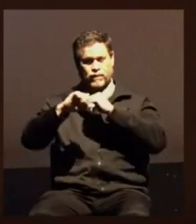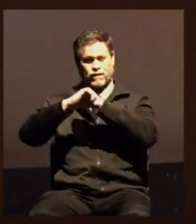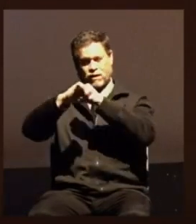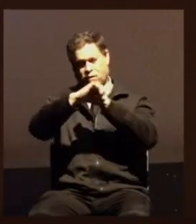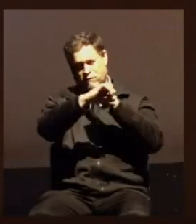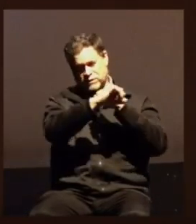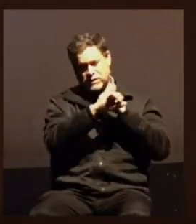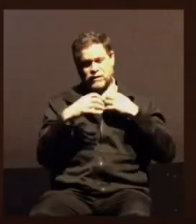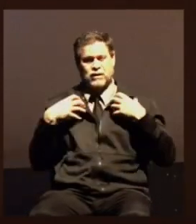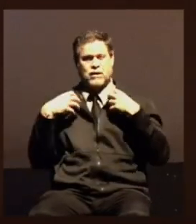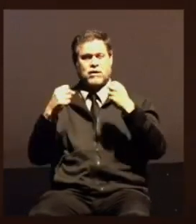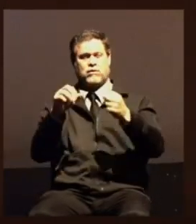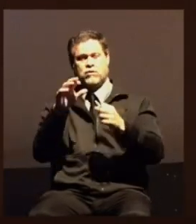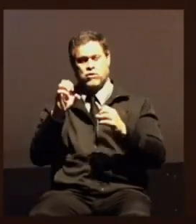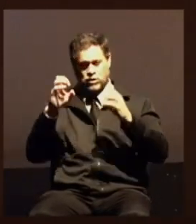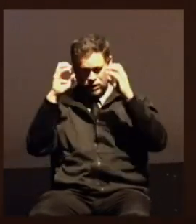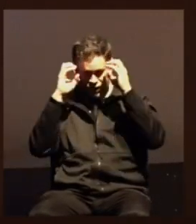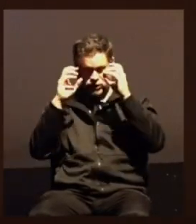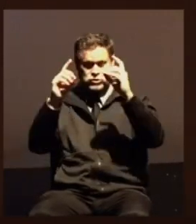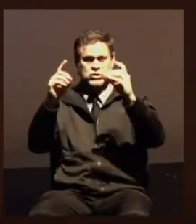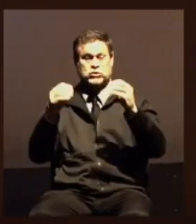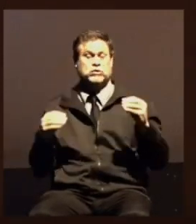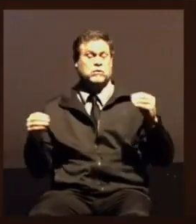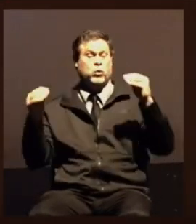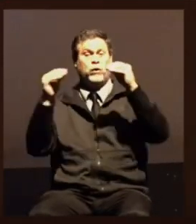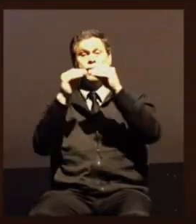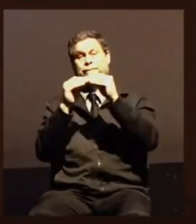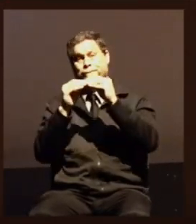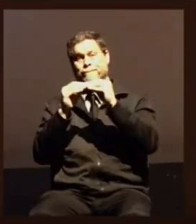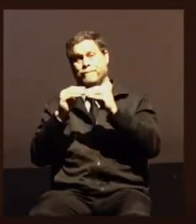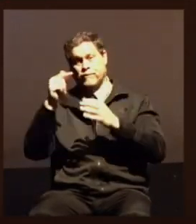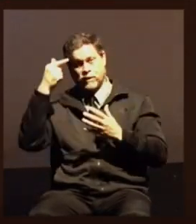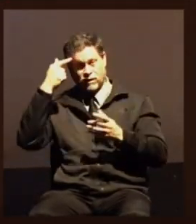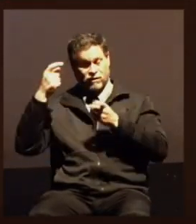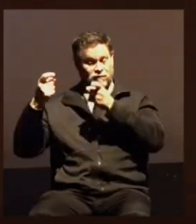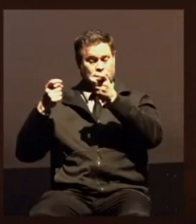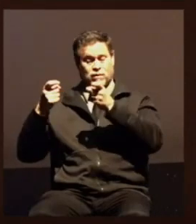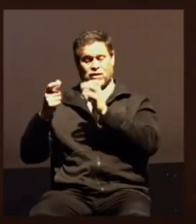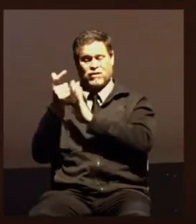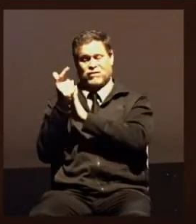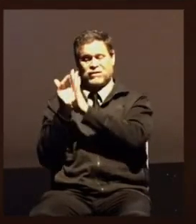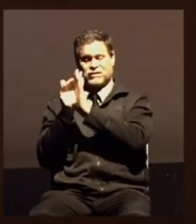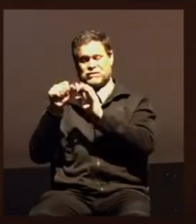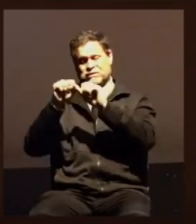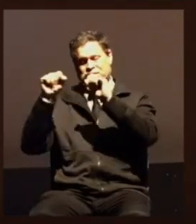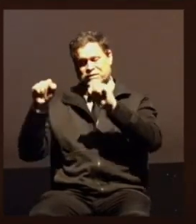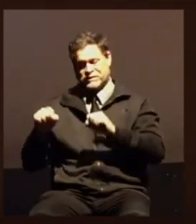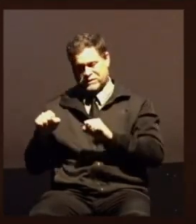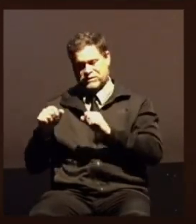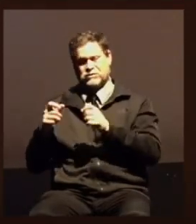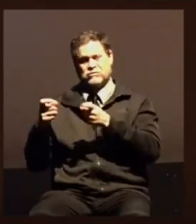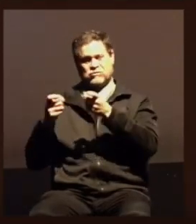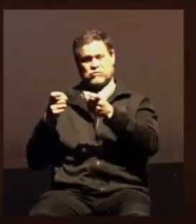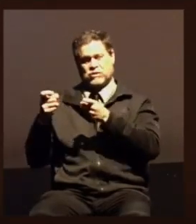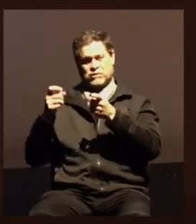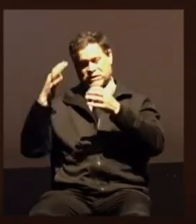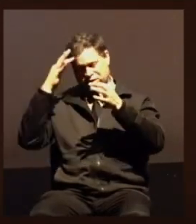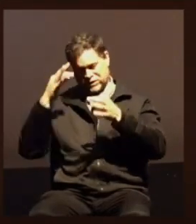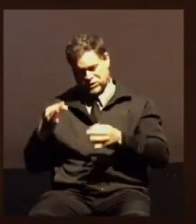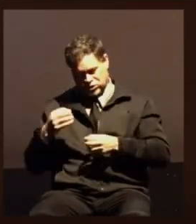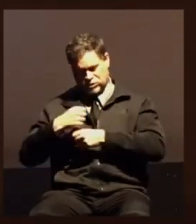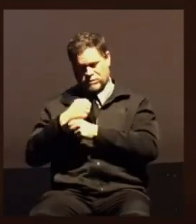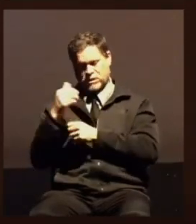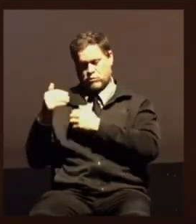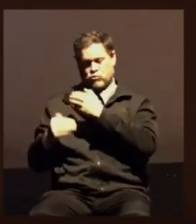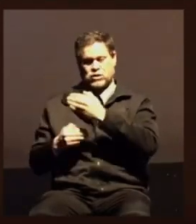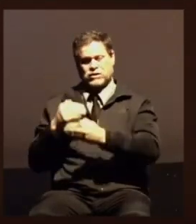advertising, healthcare, education, and more, governed by legal systems and regulated by decision-making